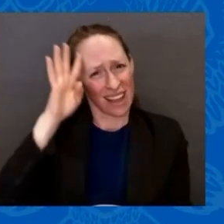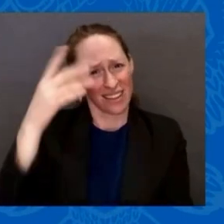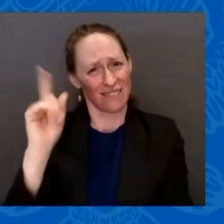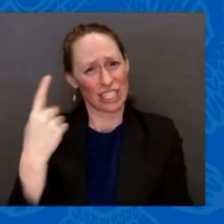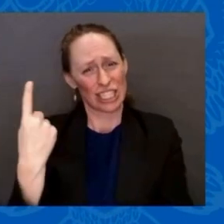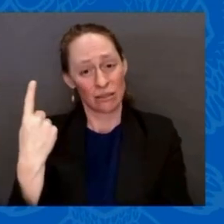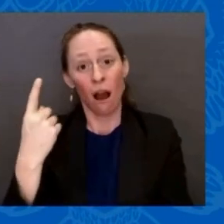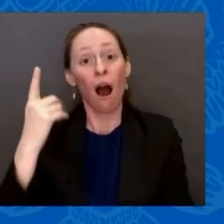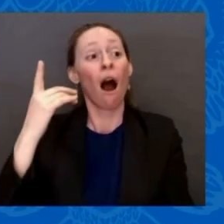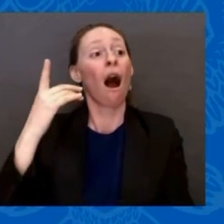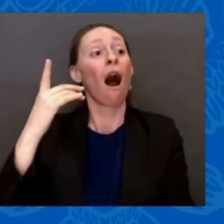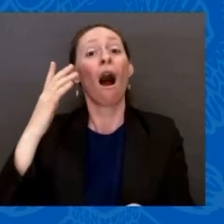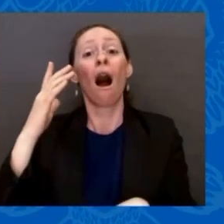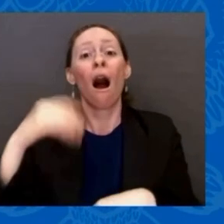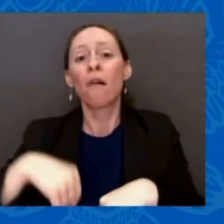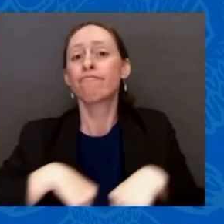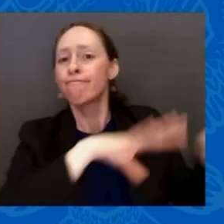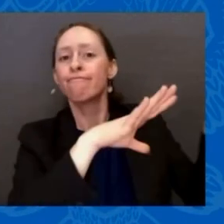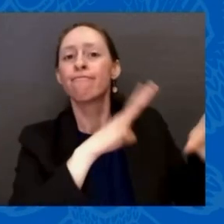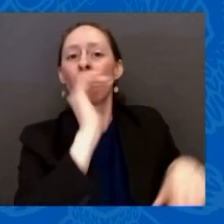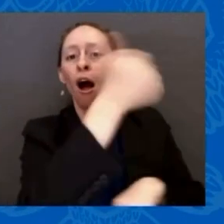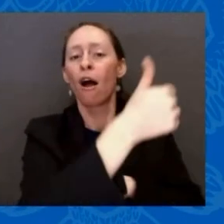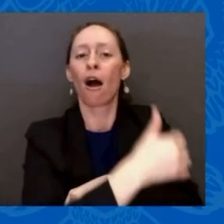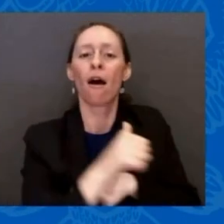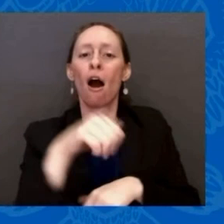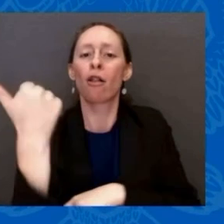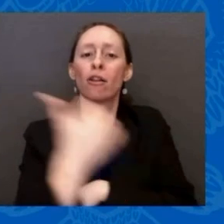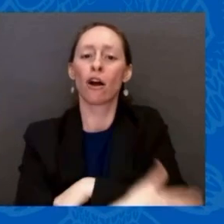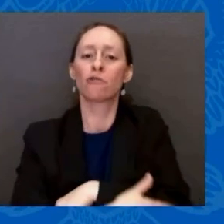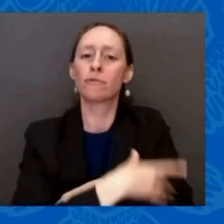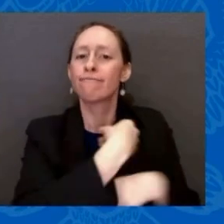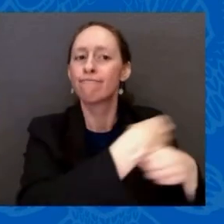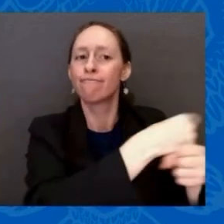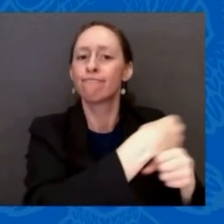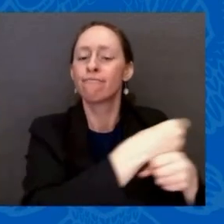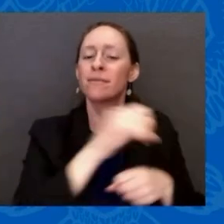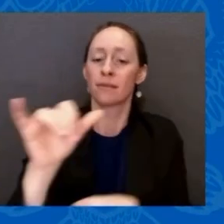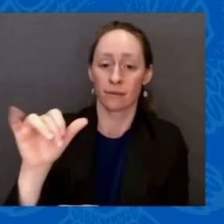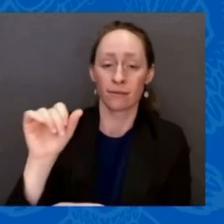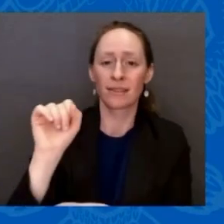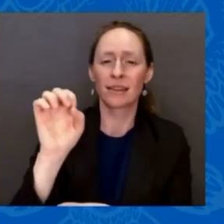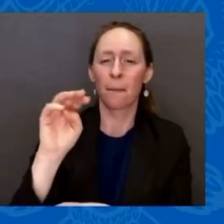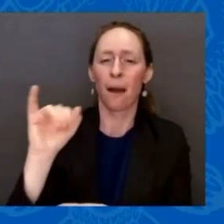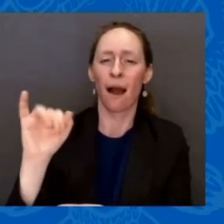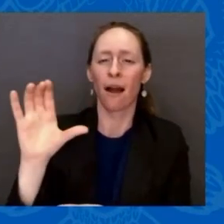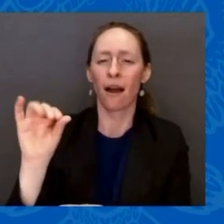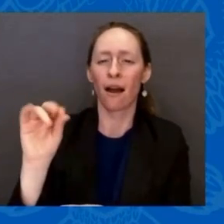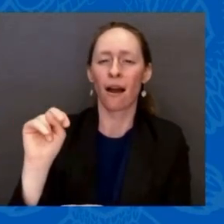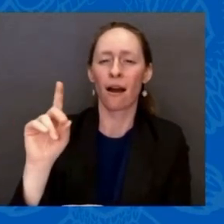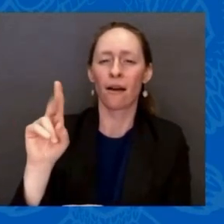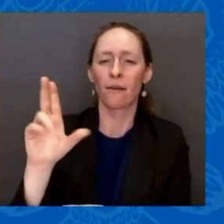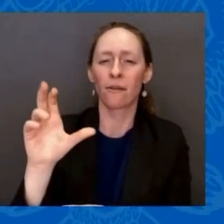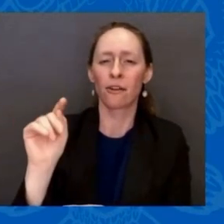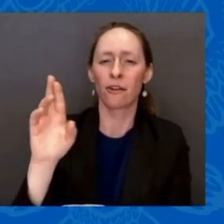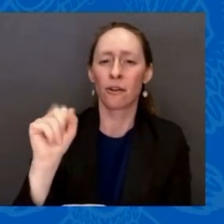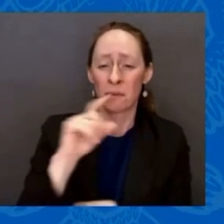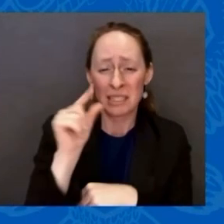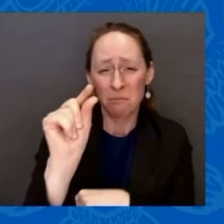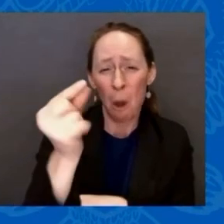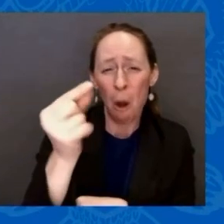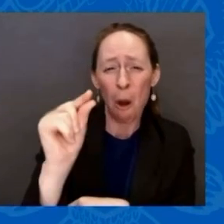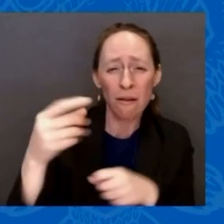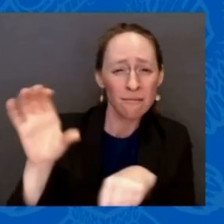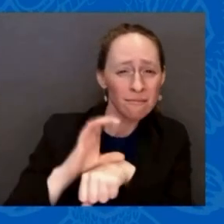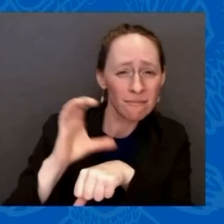of the tip of your finger that affect nearly everything in your life. From whether your cell phone functions, your automobiles can be